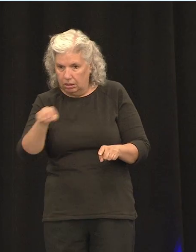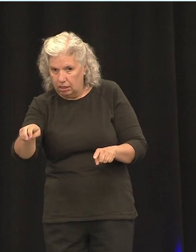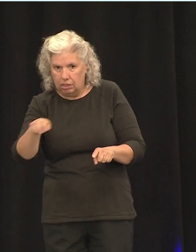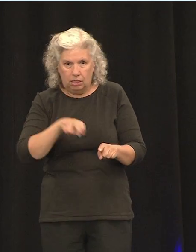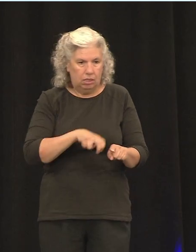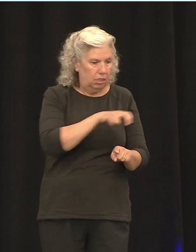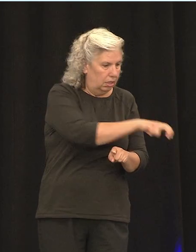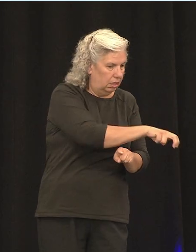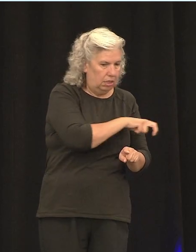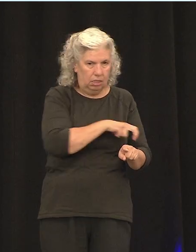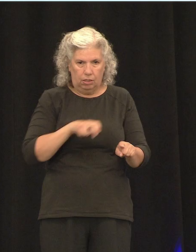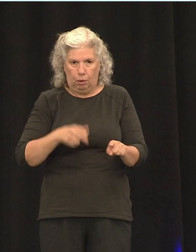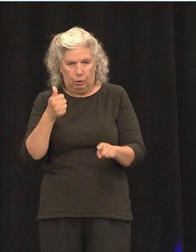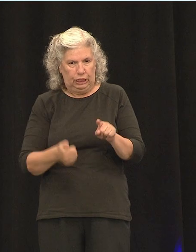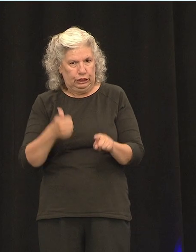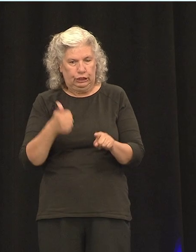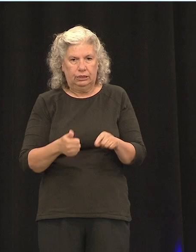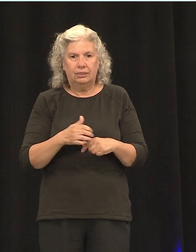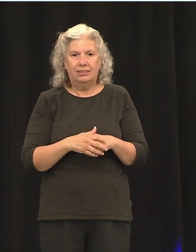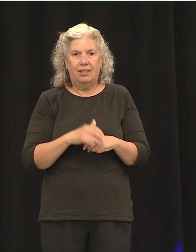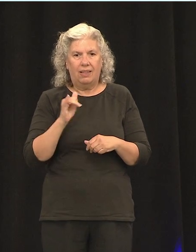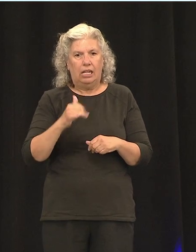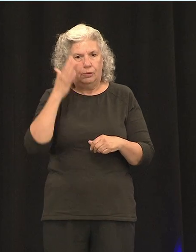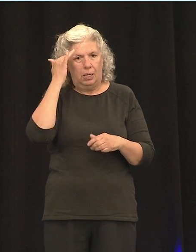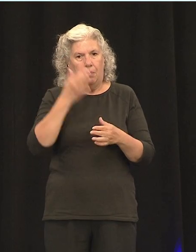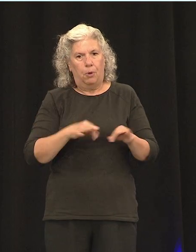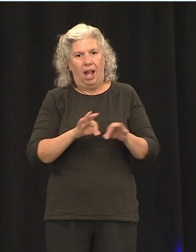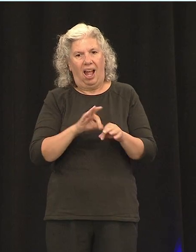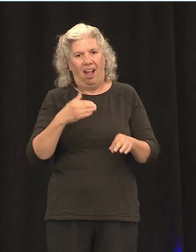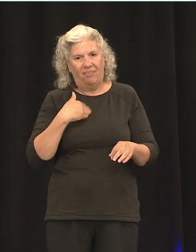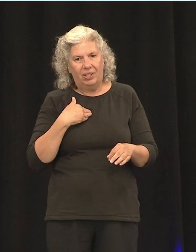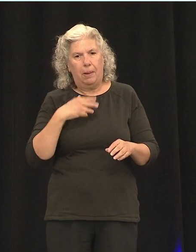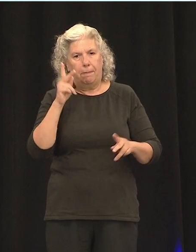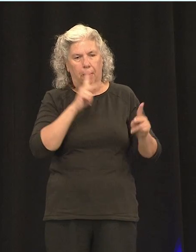a collaborative environment to be able to brainstorm and problem solve.